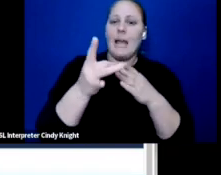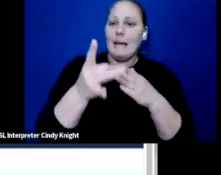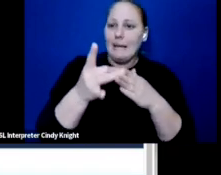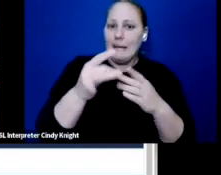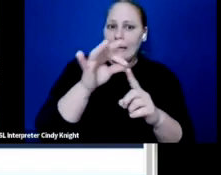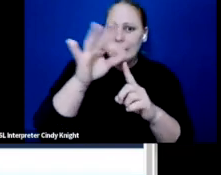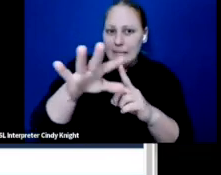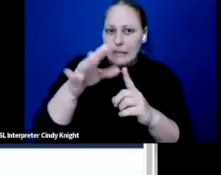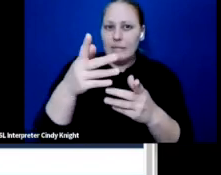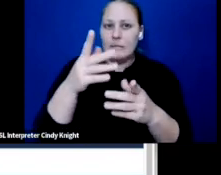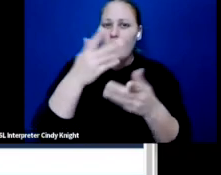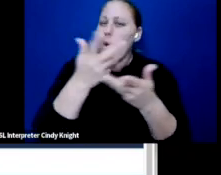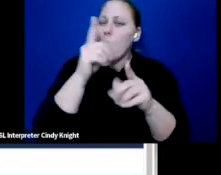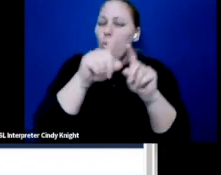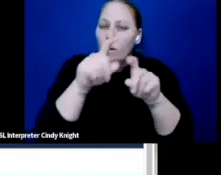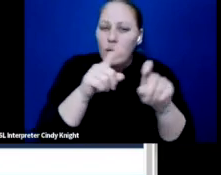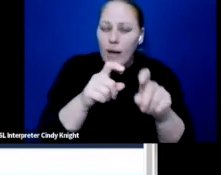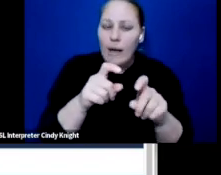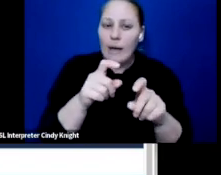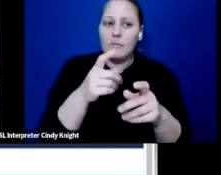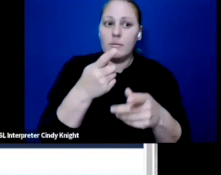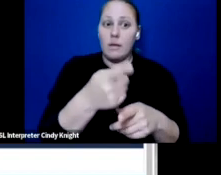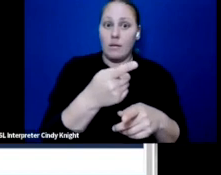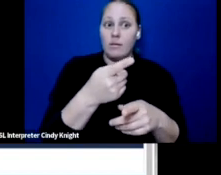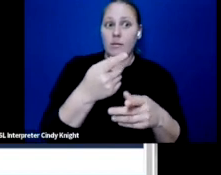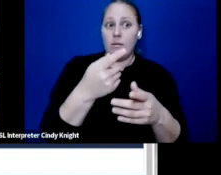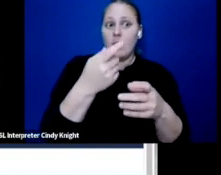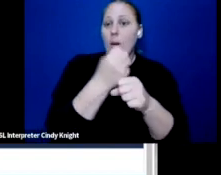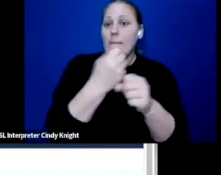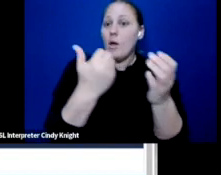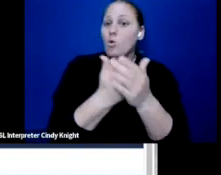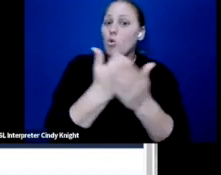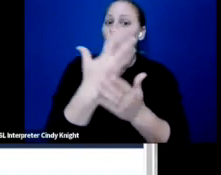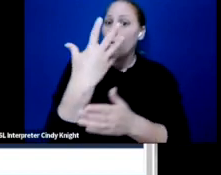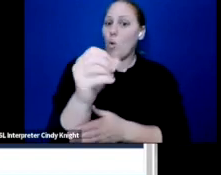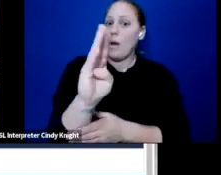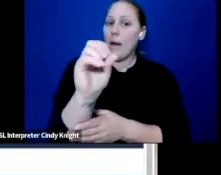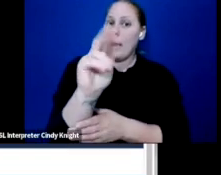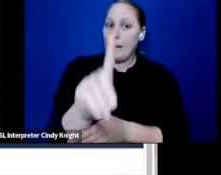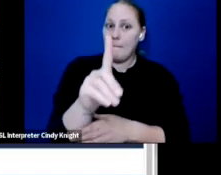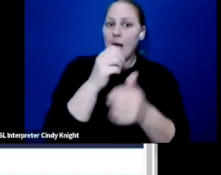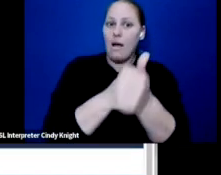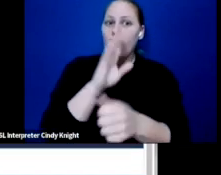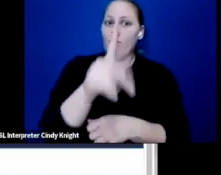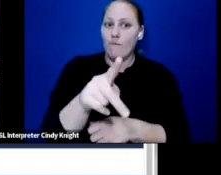connected and create a new outbound follow-up case to represent that